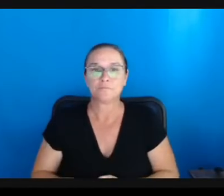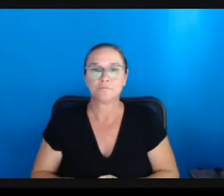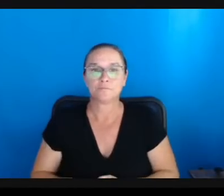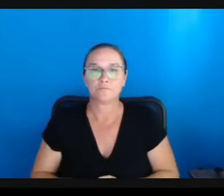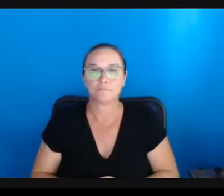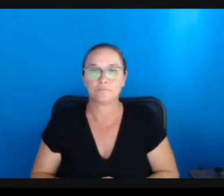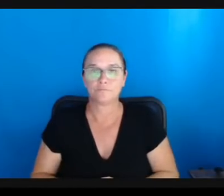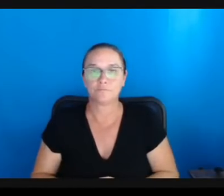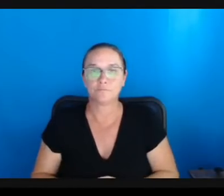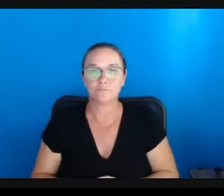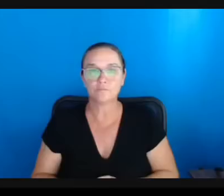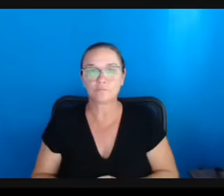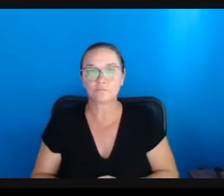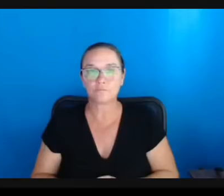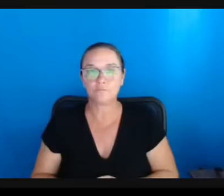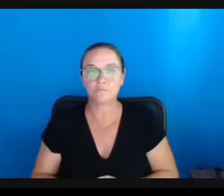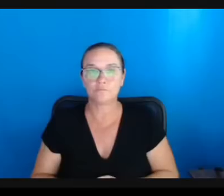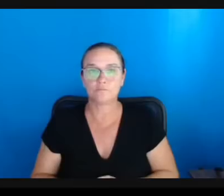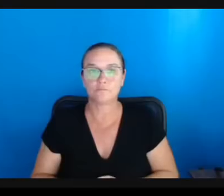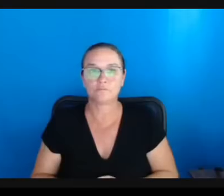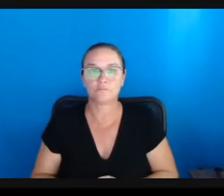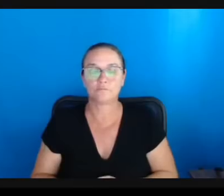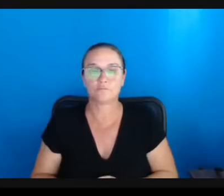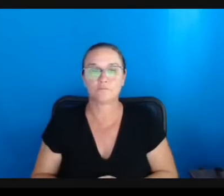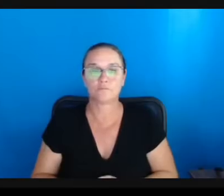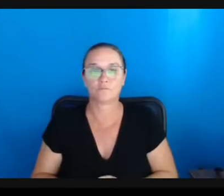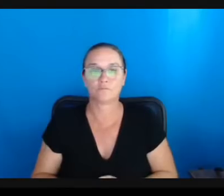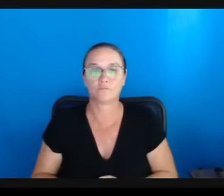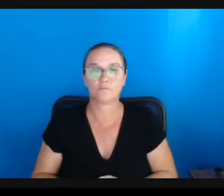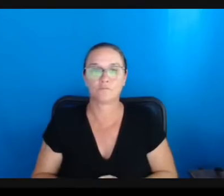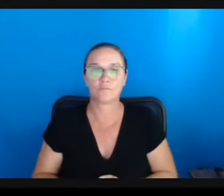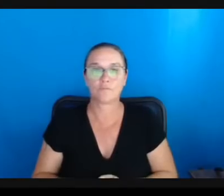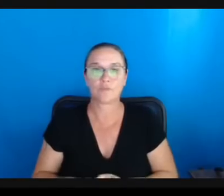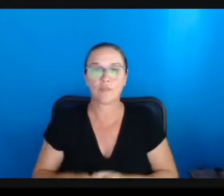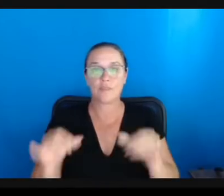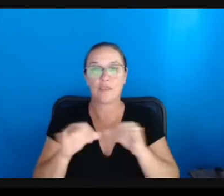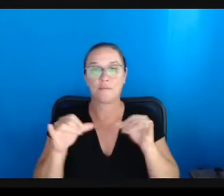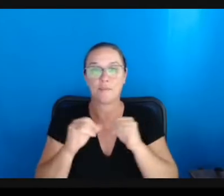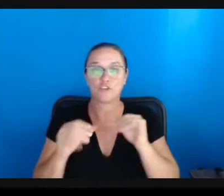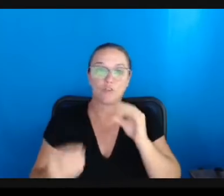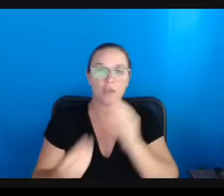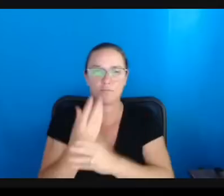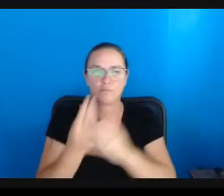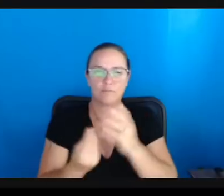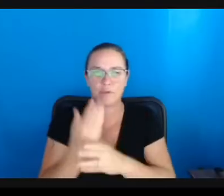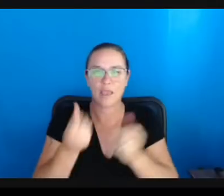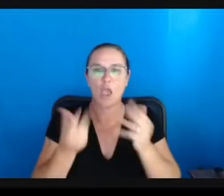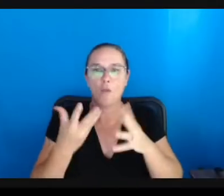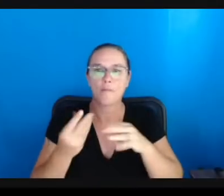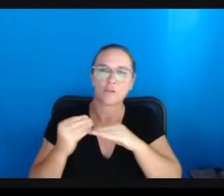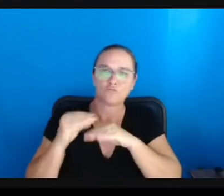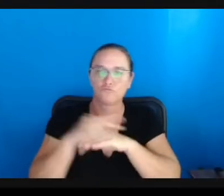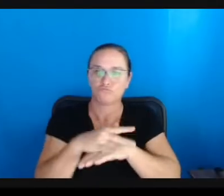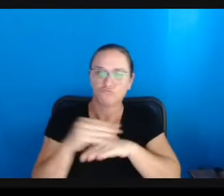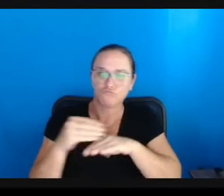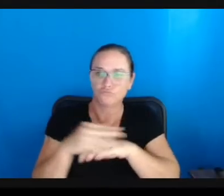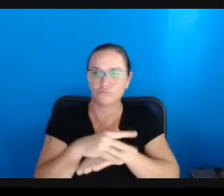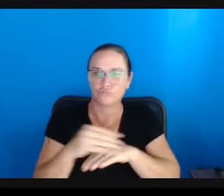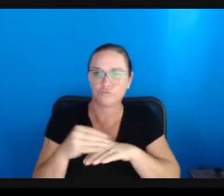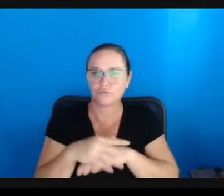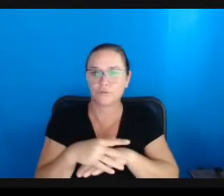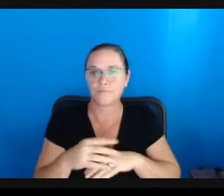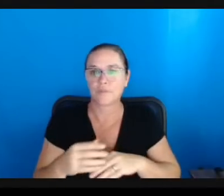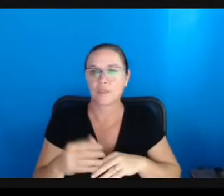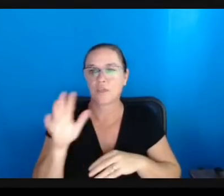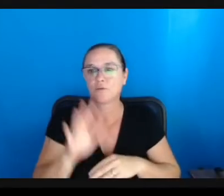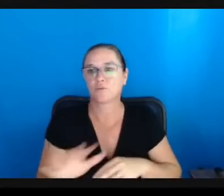those lines, they noted here, they measured the output rate of lava during the first 30 minutes of sustained fountaining. And it was in the